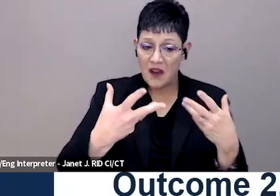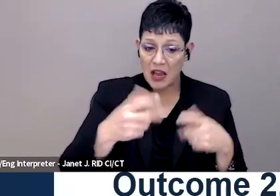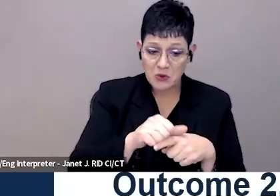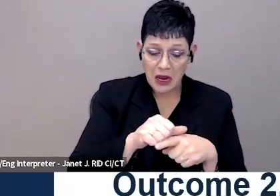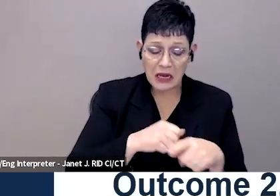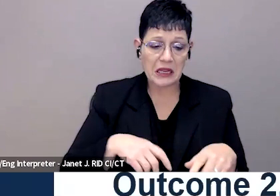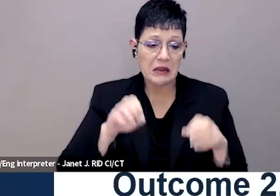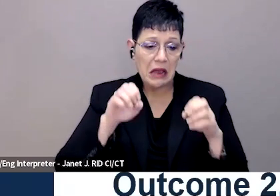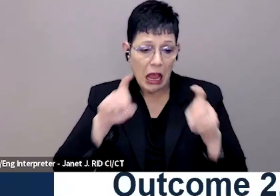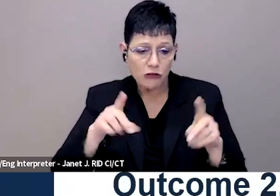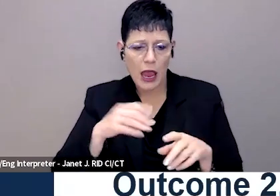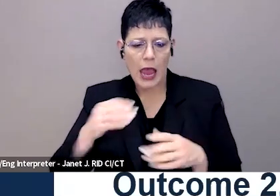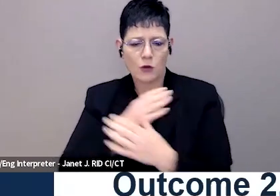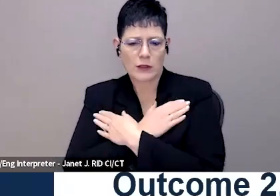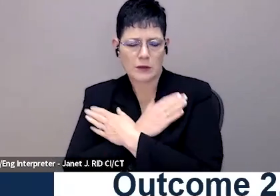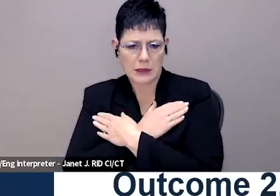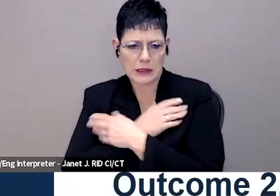support and respite.